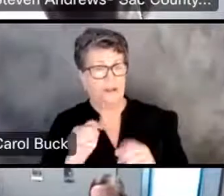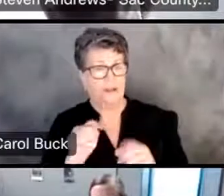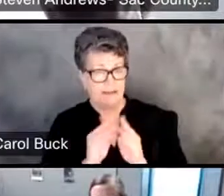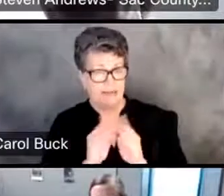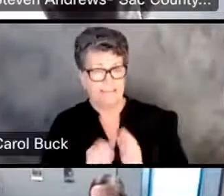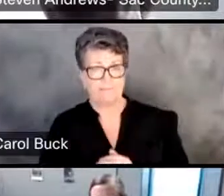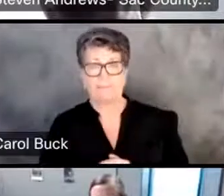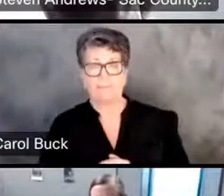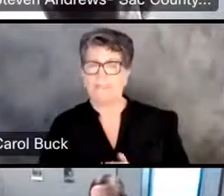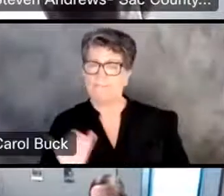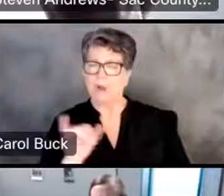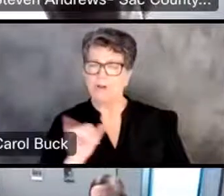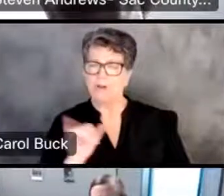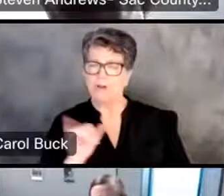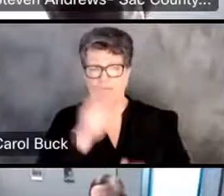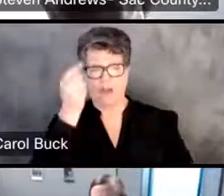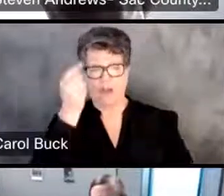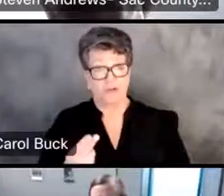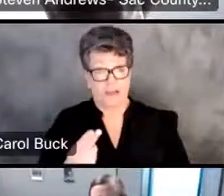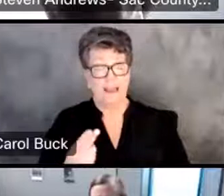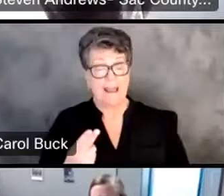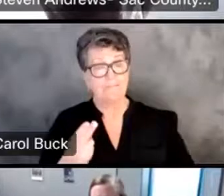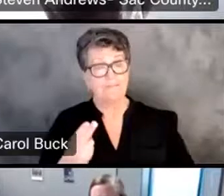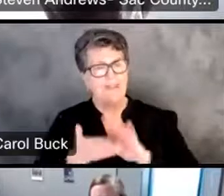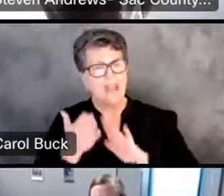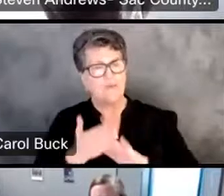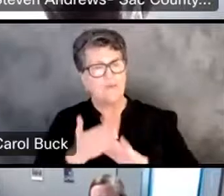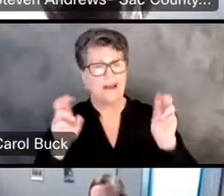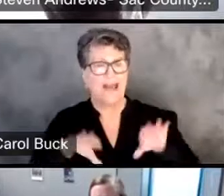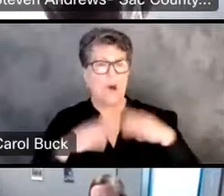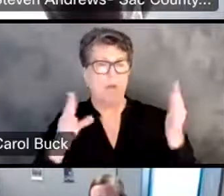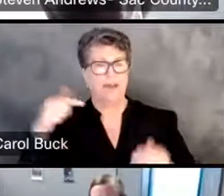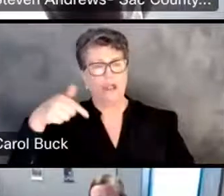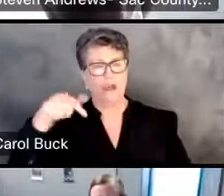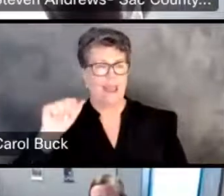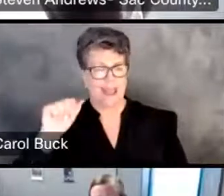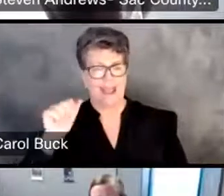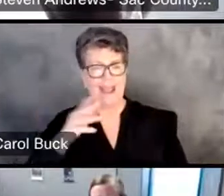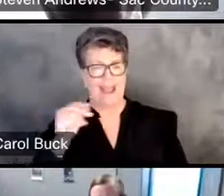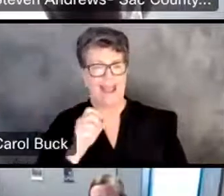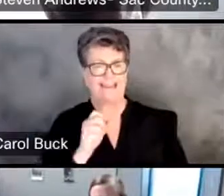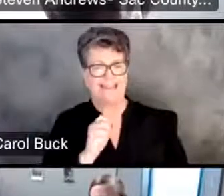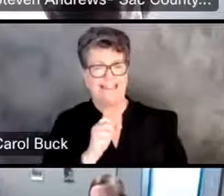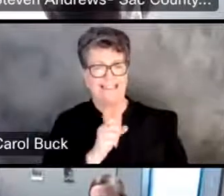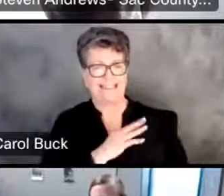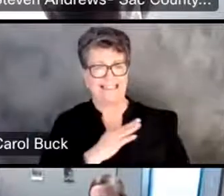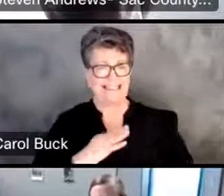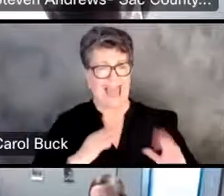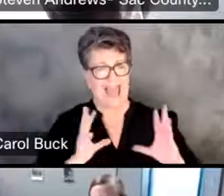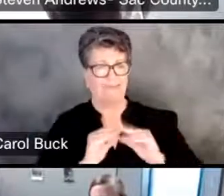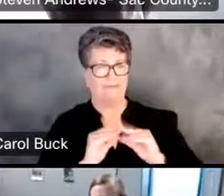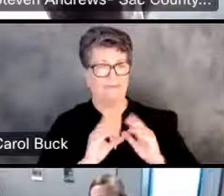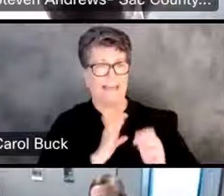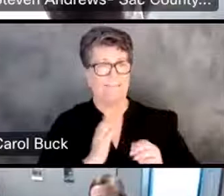also every Thursday they run kind of an open Q&A as well as staffing sort of committee